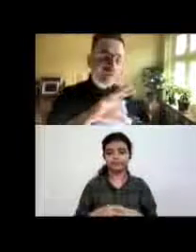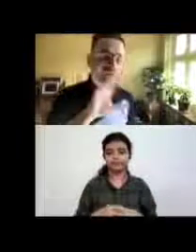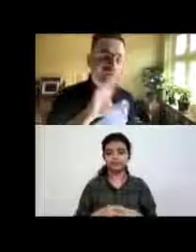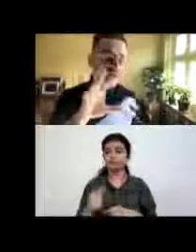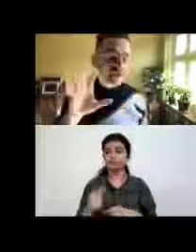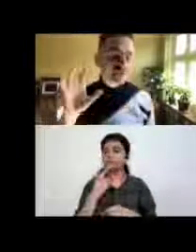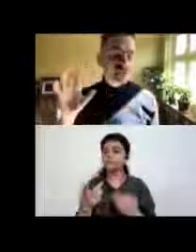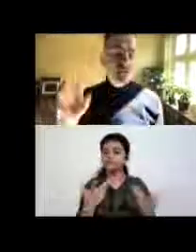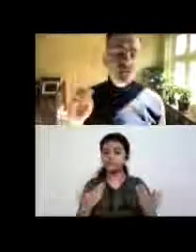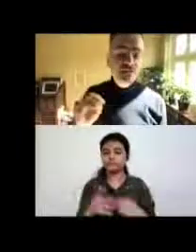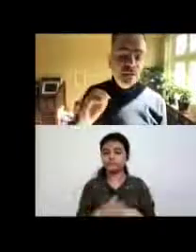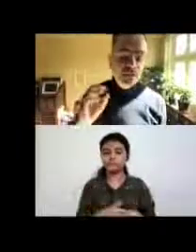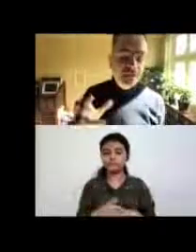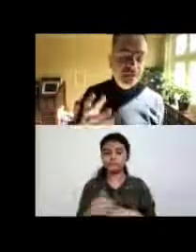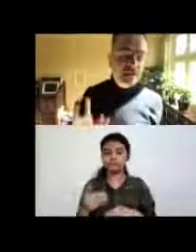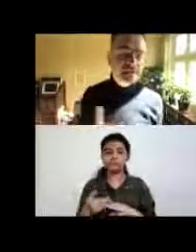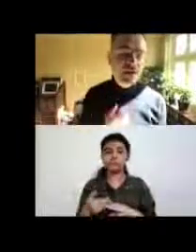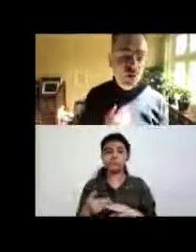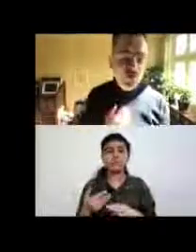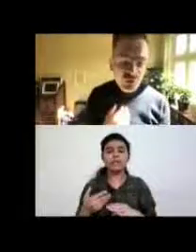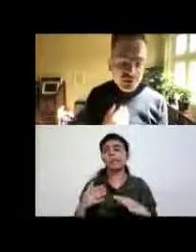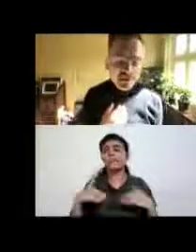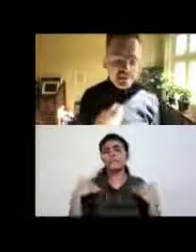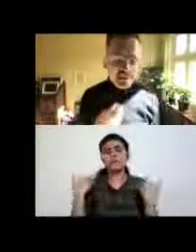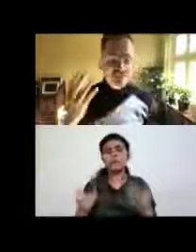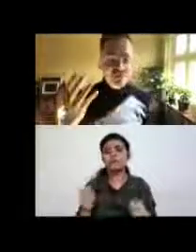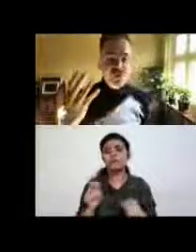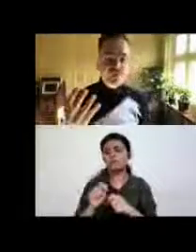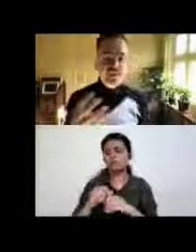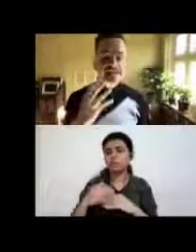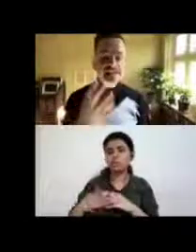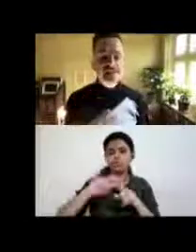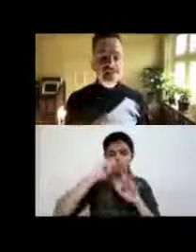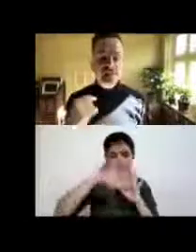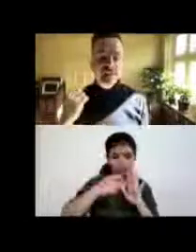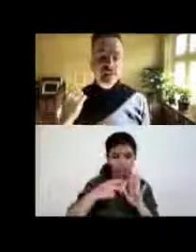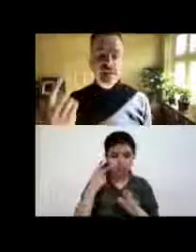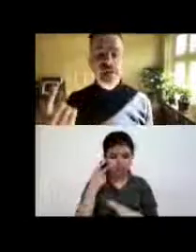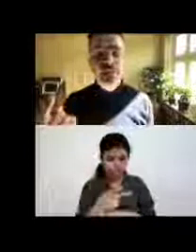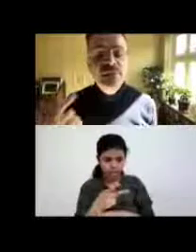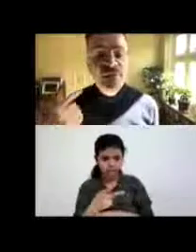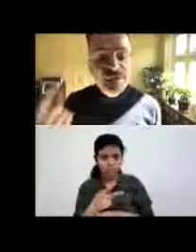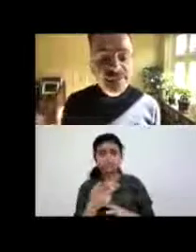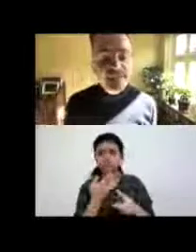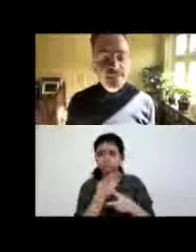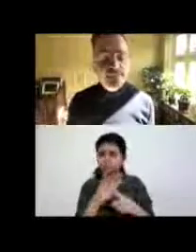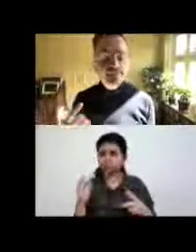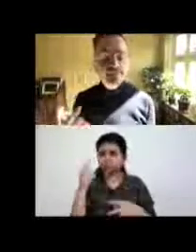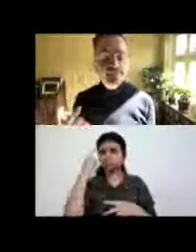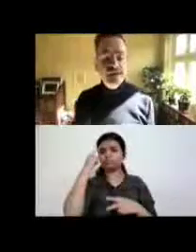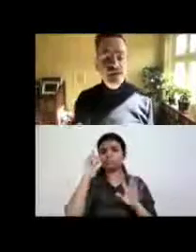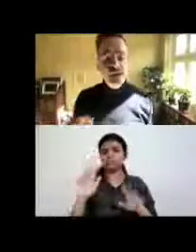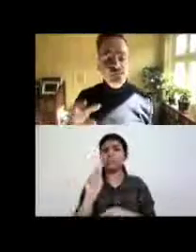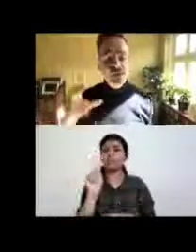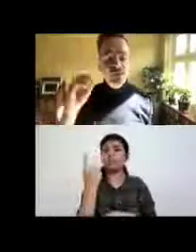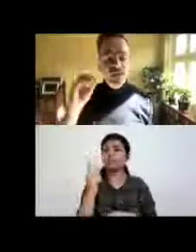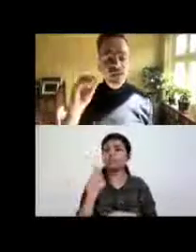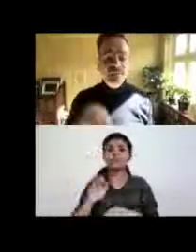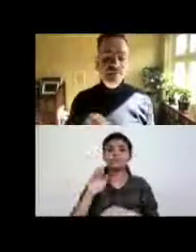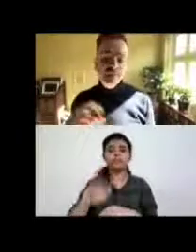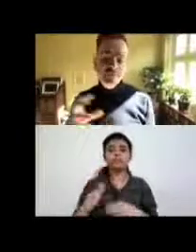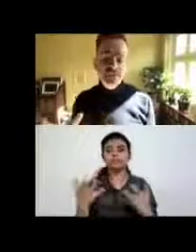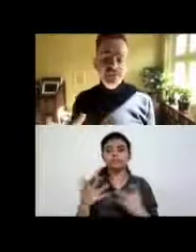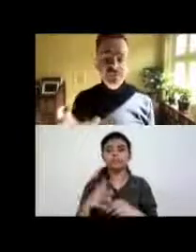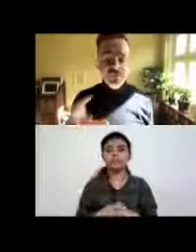say we are usually realizing our projects in 4 phases. The first step is the one where we